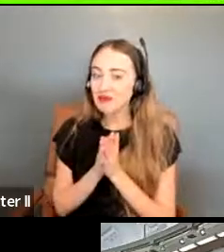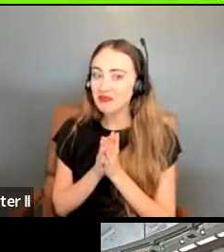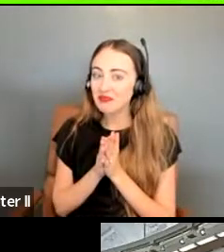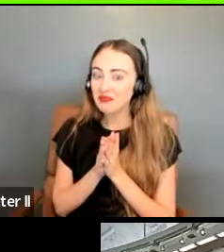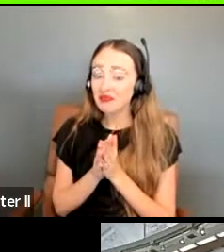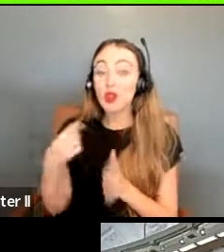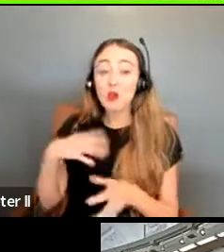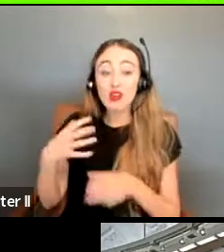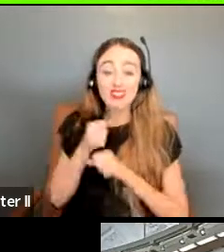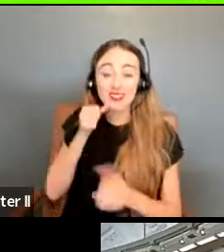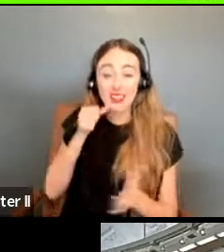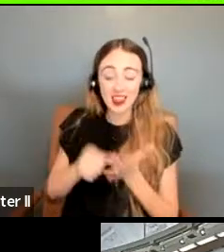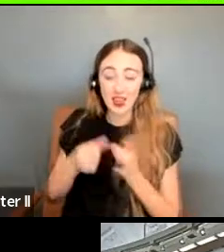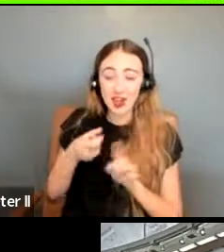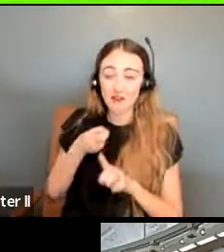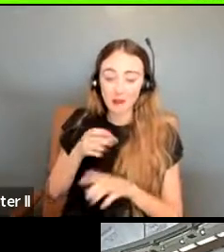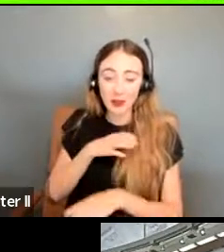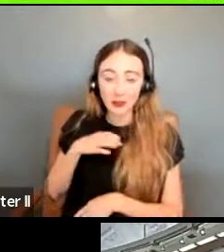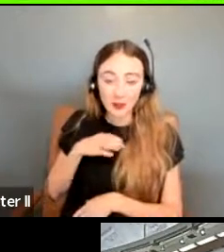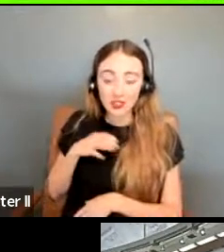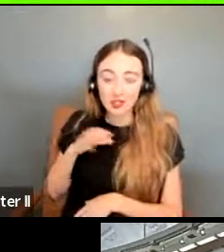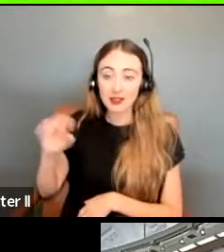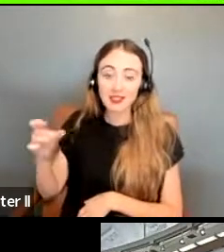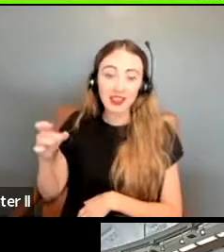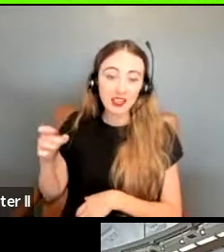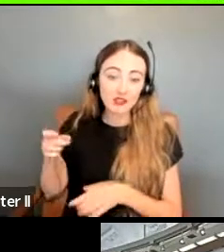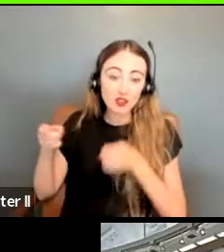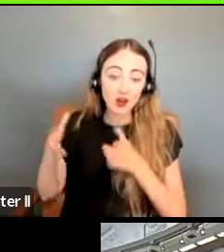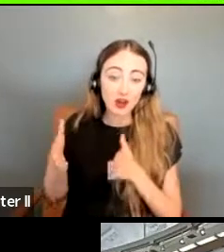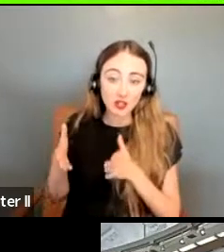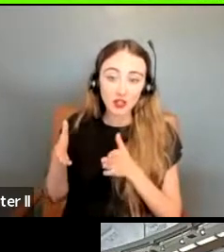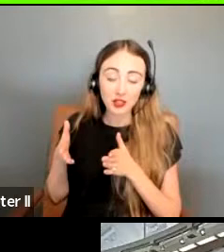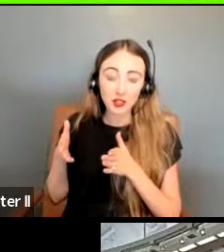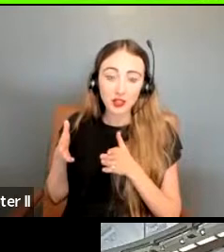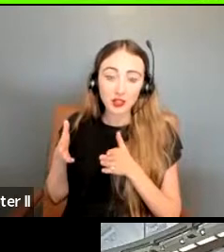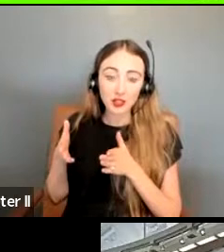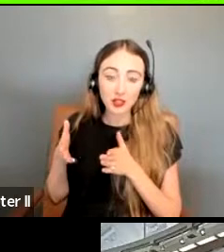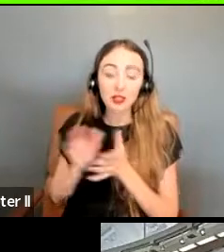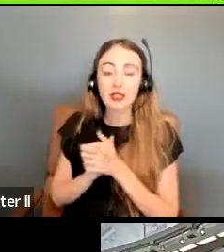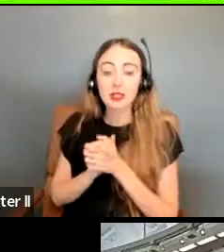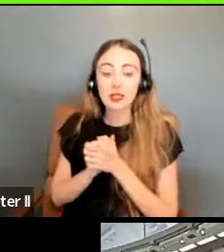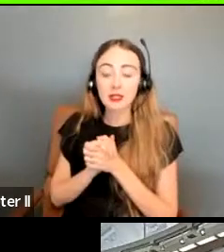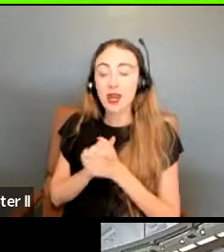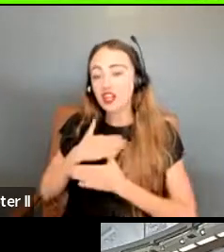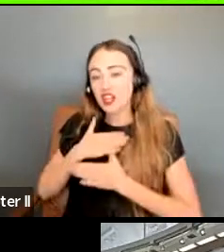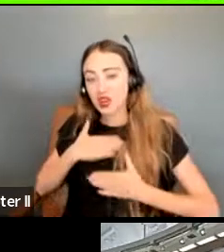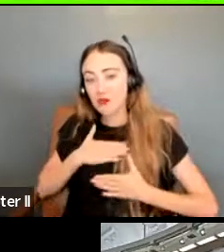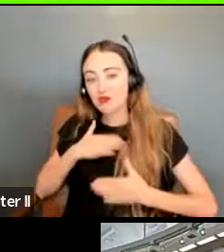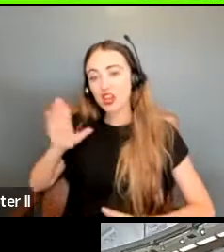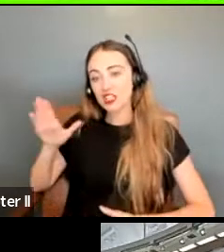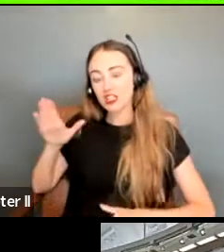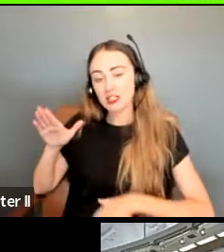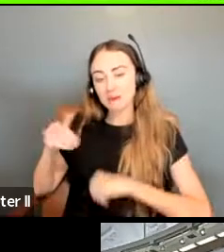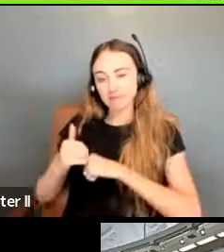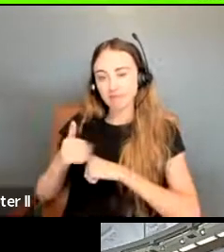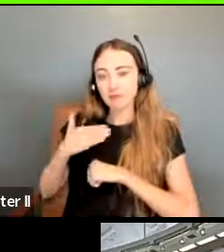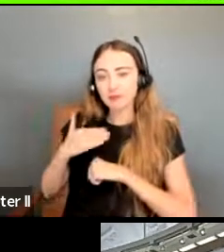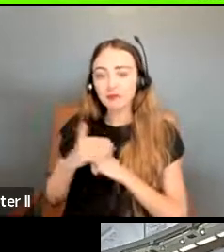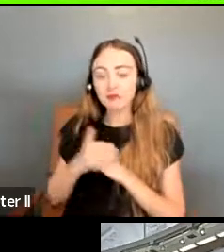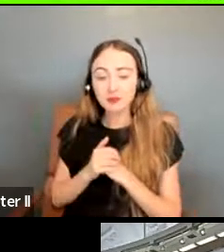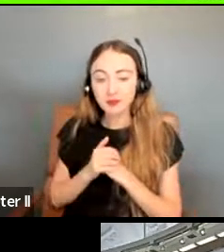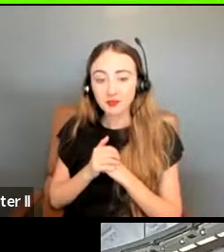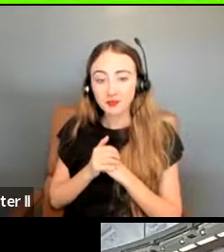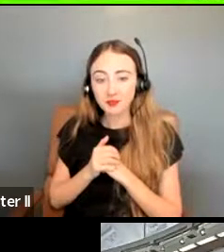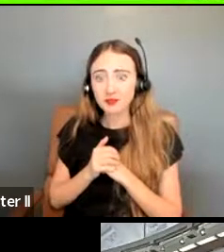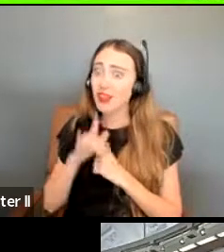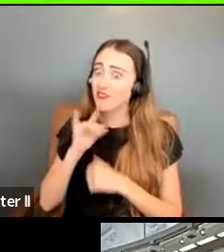We received a letter from the commission's executive director, Jinwoo Park, and I appreciate him sending this, and